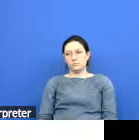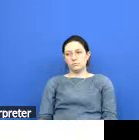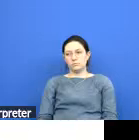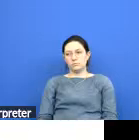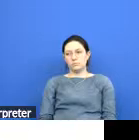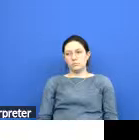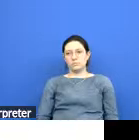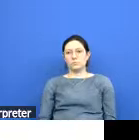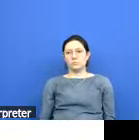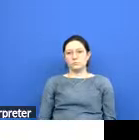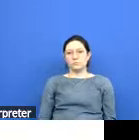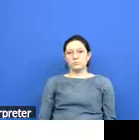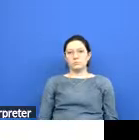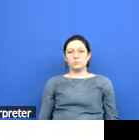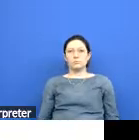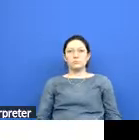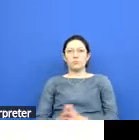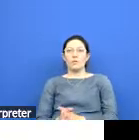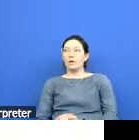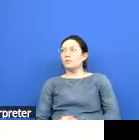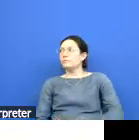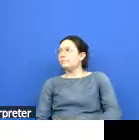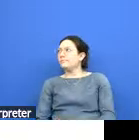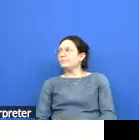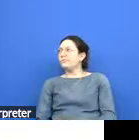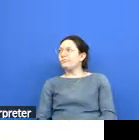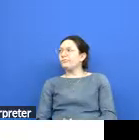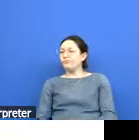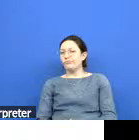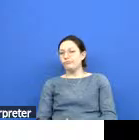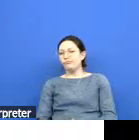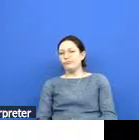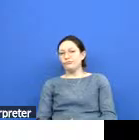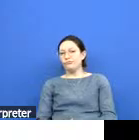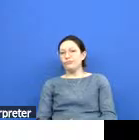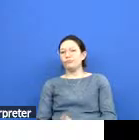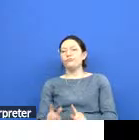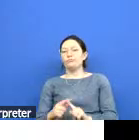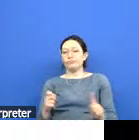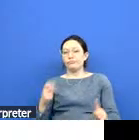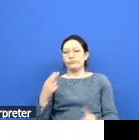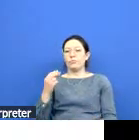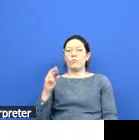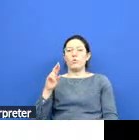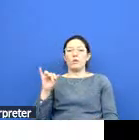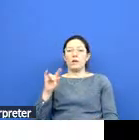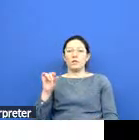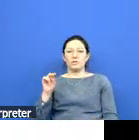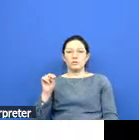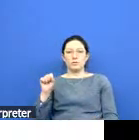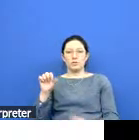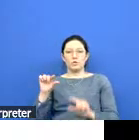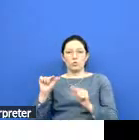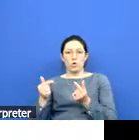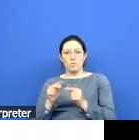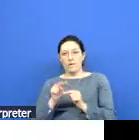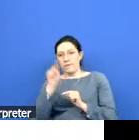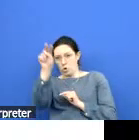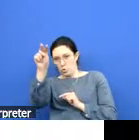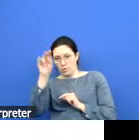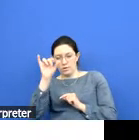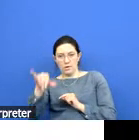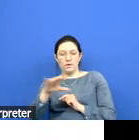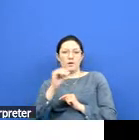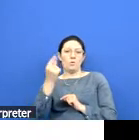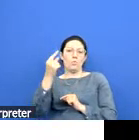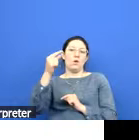what's it called? What's the cobblestone building there? Horizons Group. Oh, yes. And Yeah, then Mark Connor. I would do one